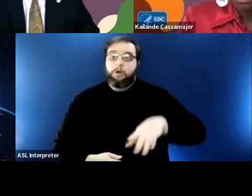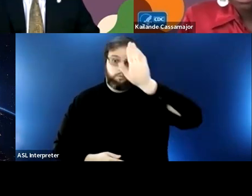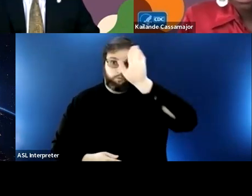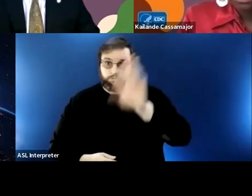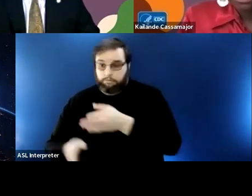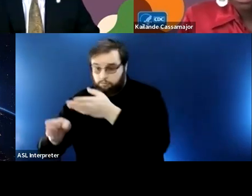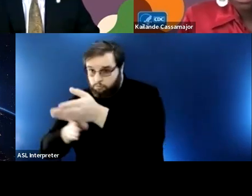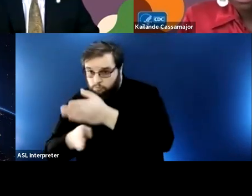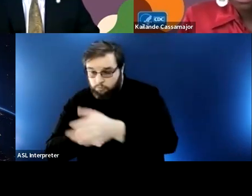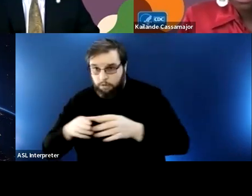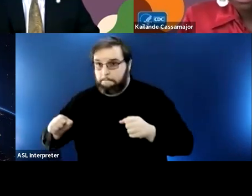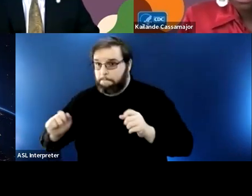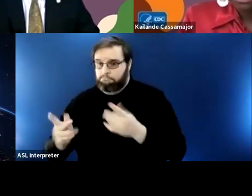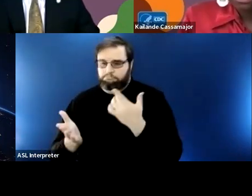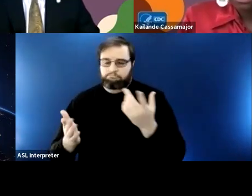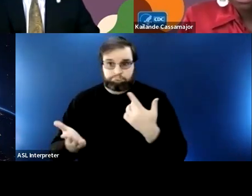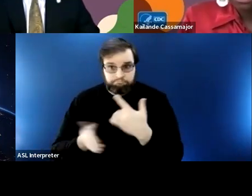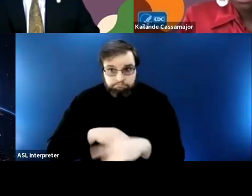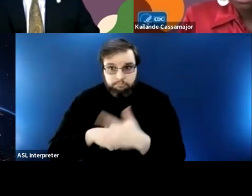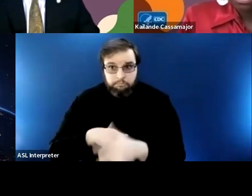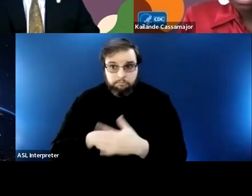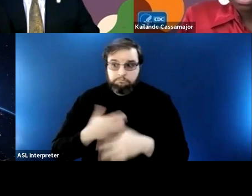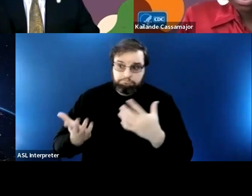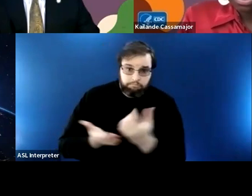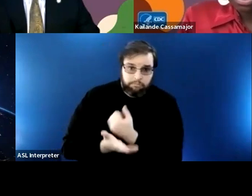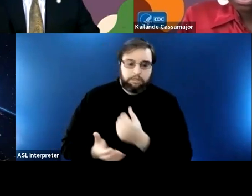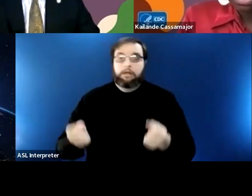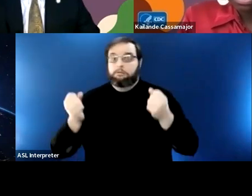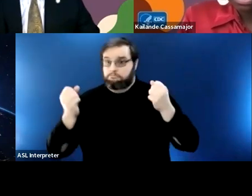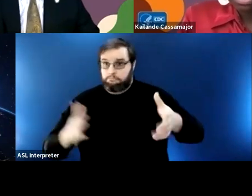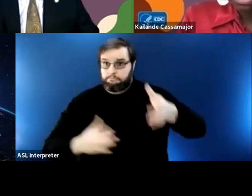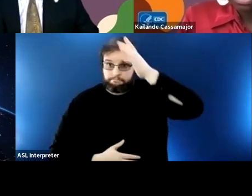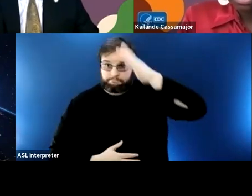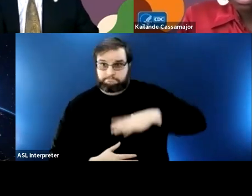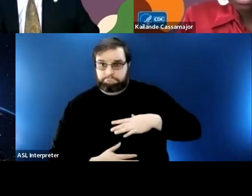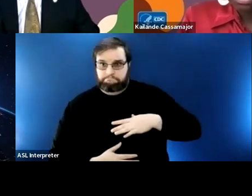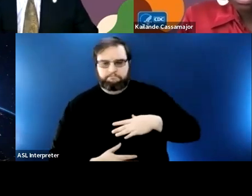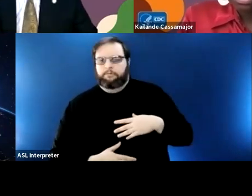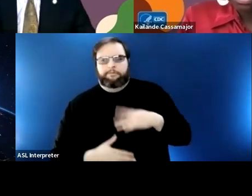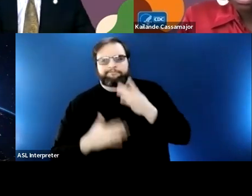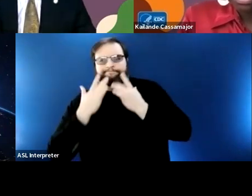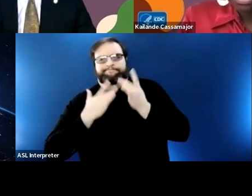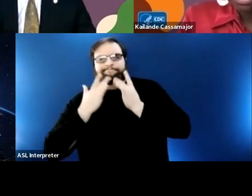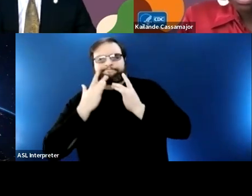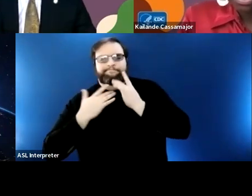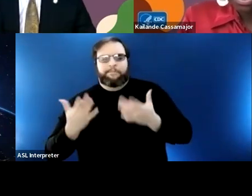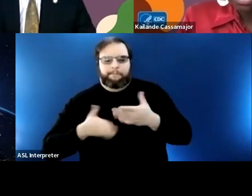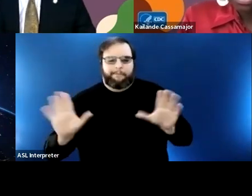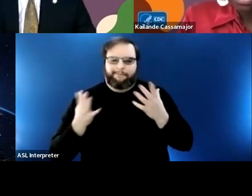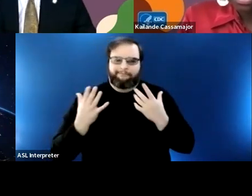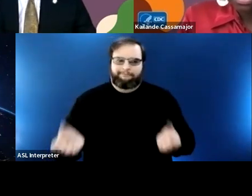career opportunities available with the CDC. Mm-hmm. There aren't a lot of males in the public health field now. So,